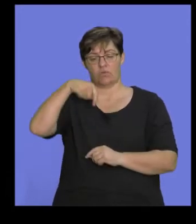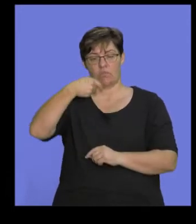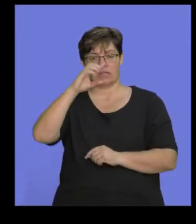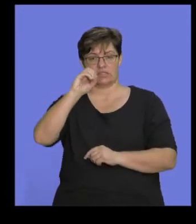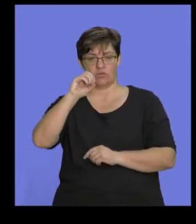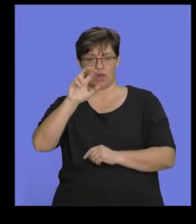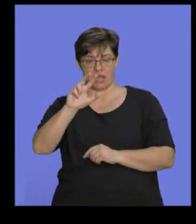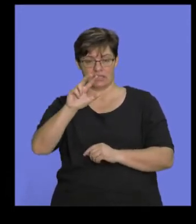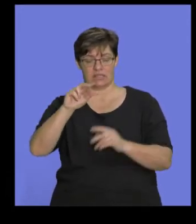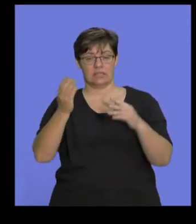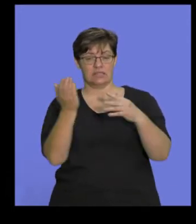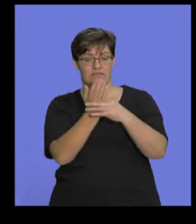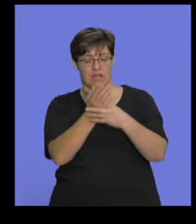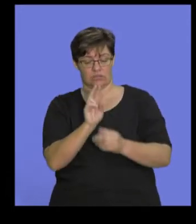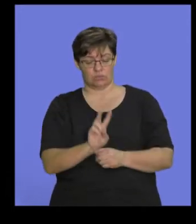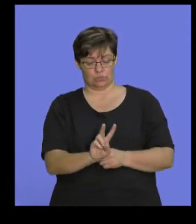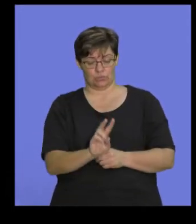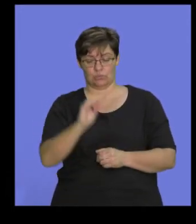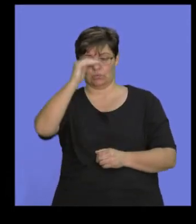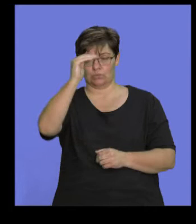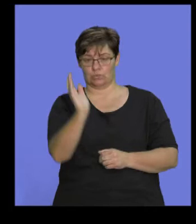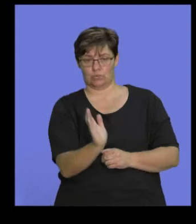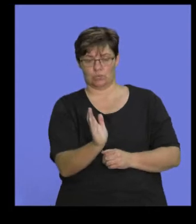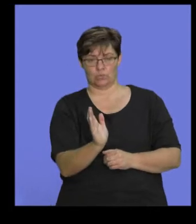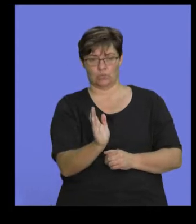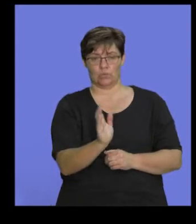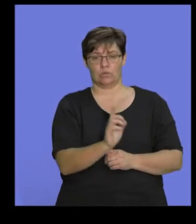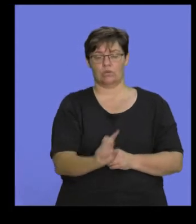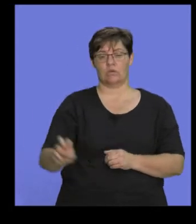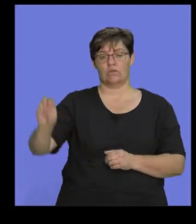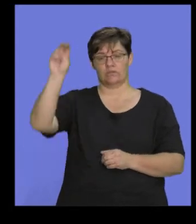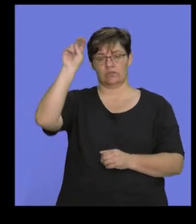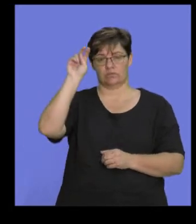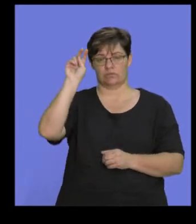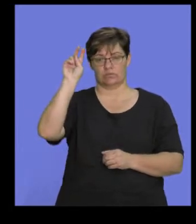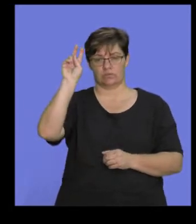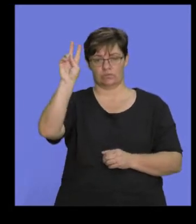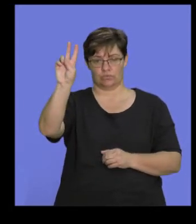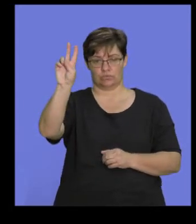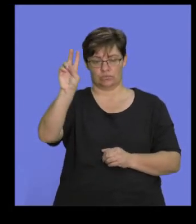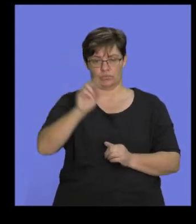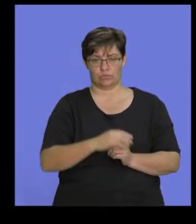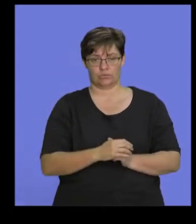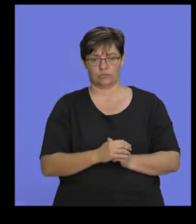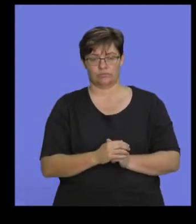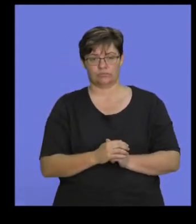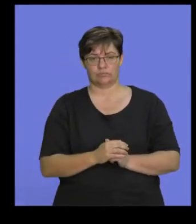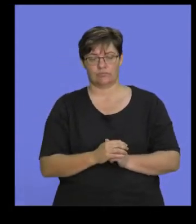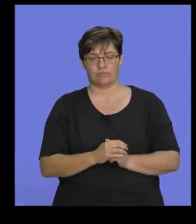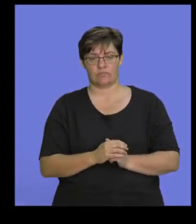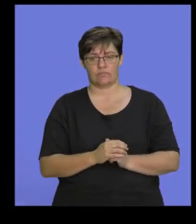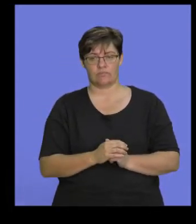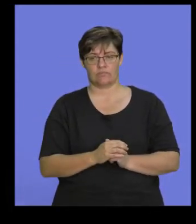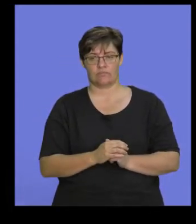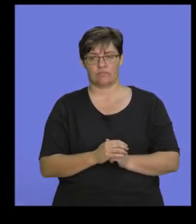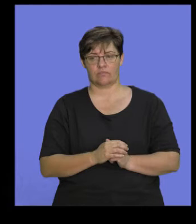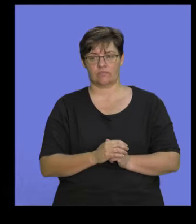0.08 divided by the 2 to the exponent of 1 times 2 is just 2,